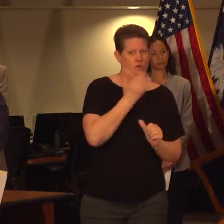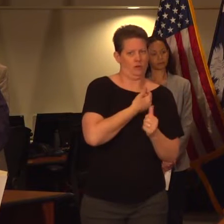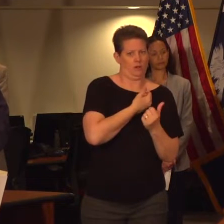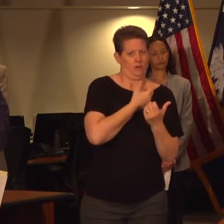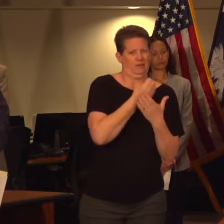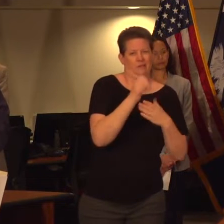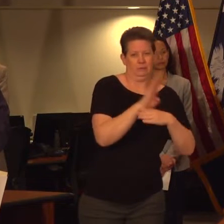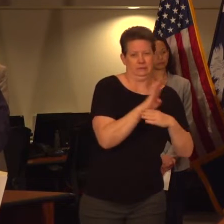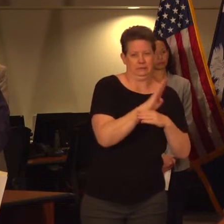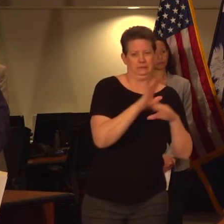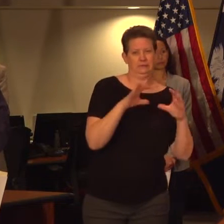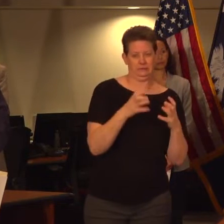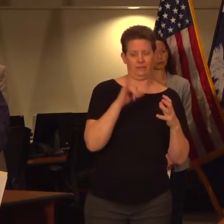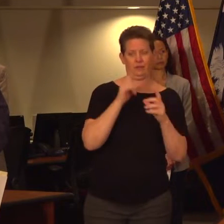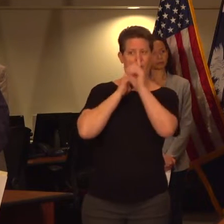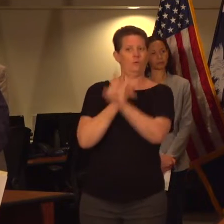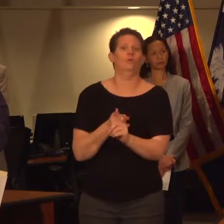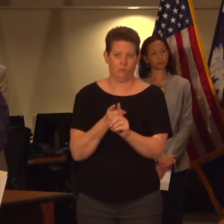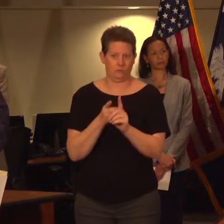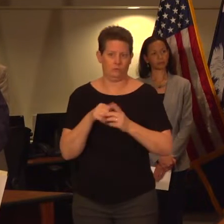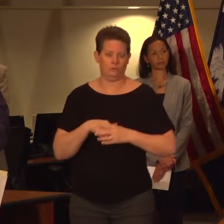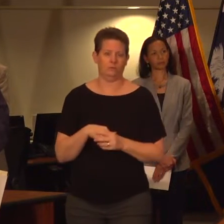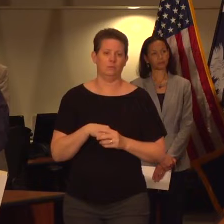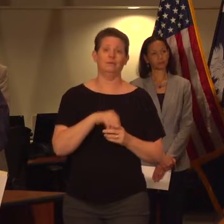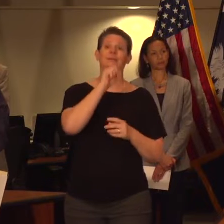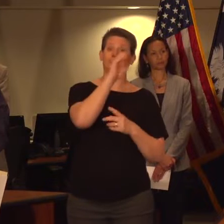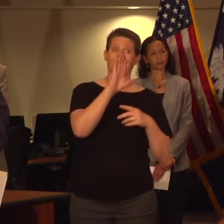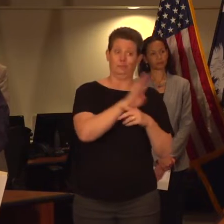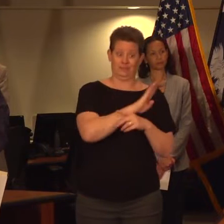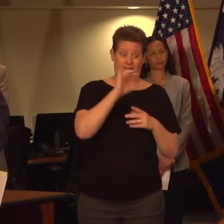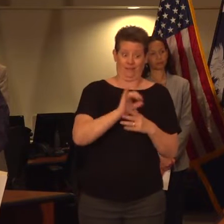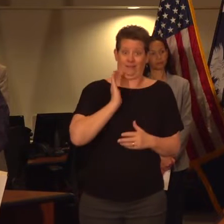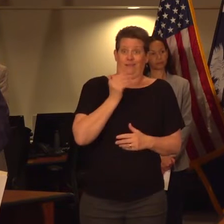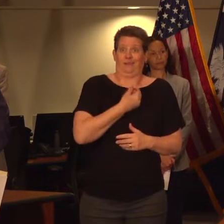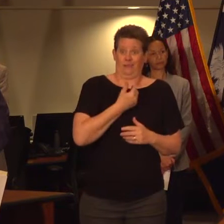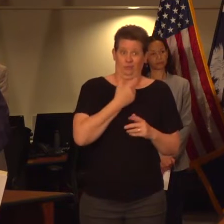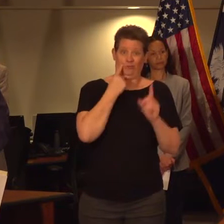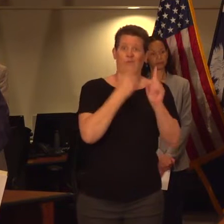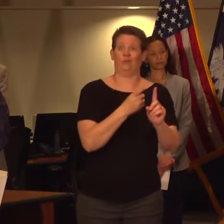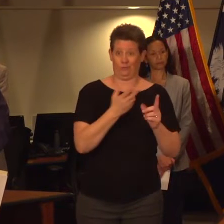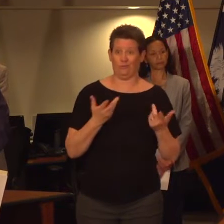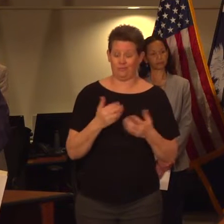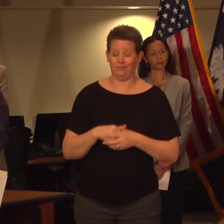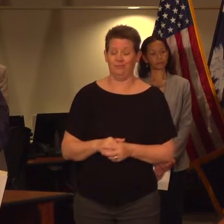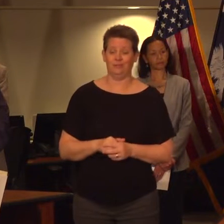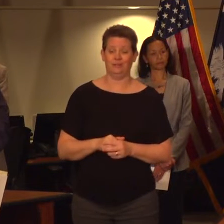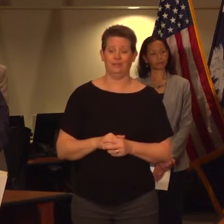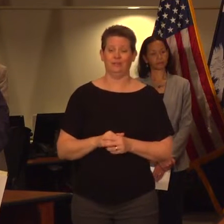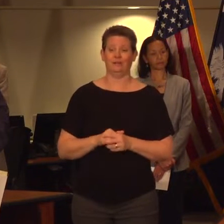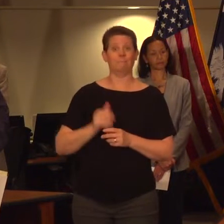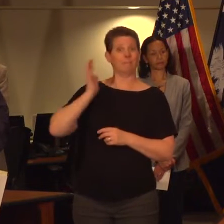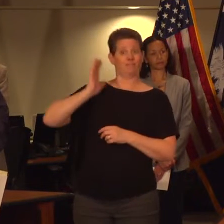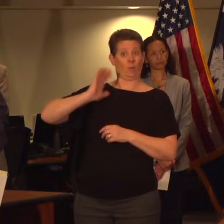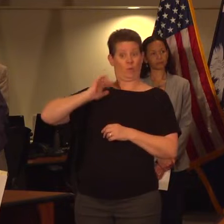our businesses. South Carolina's business is business. We must, when this began, we were outrunning